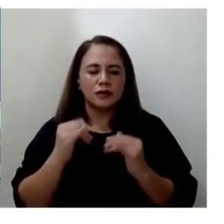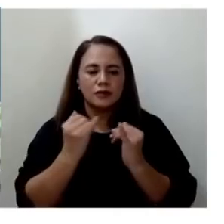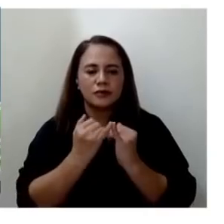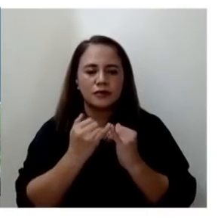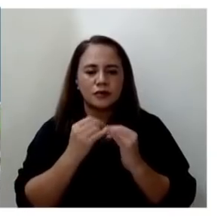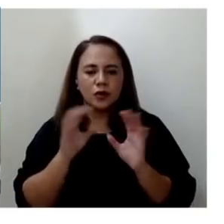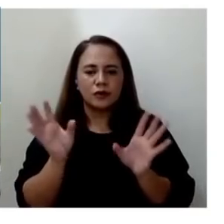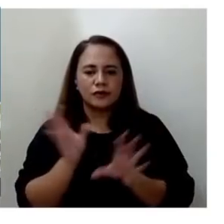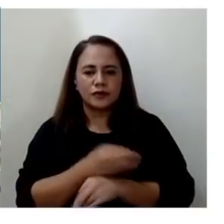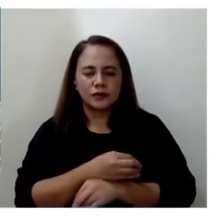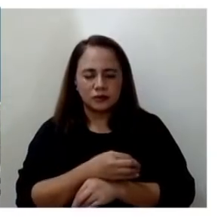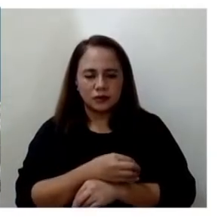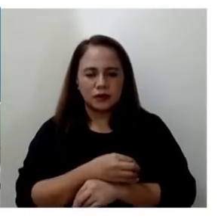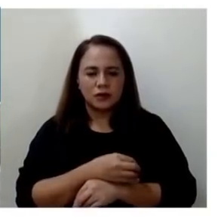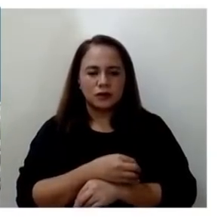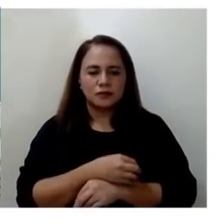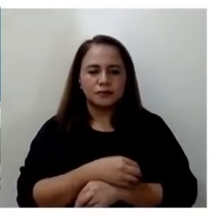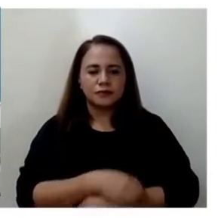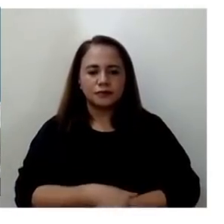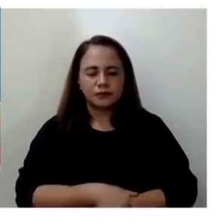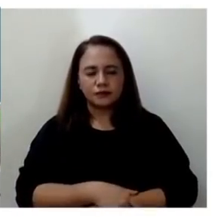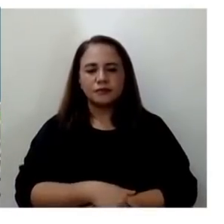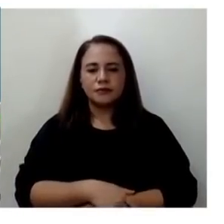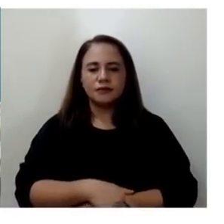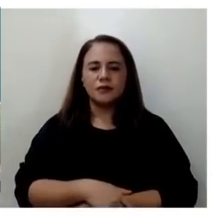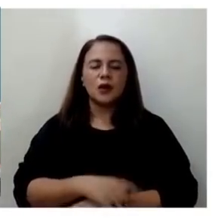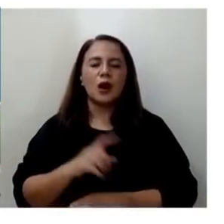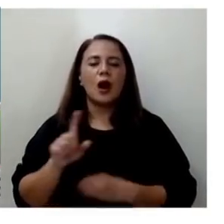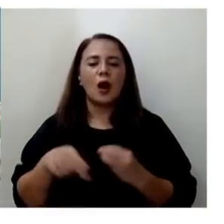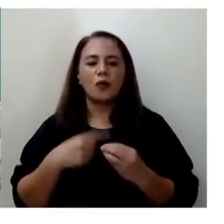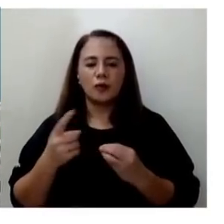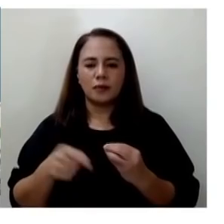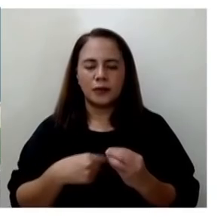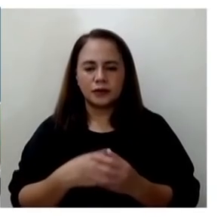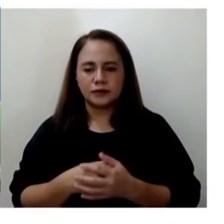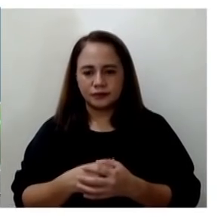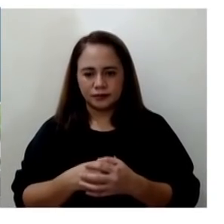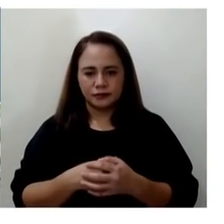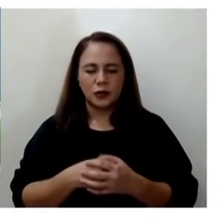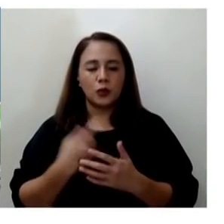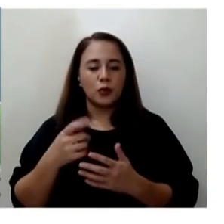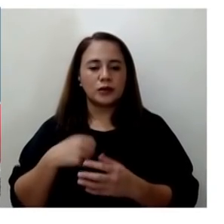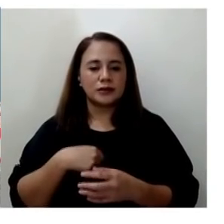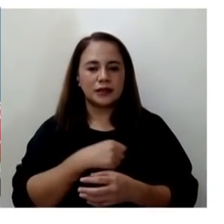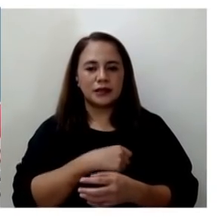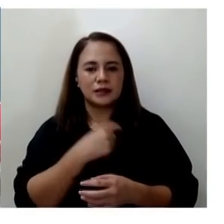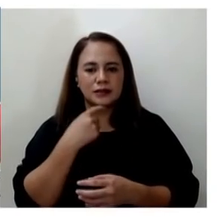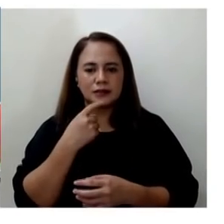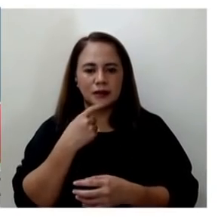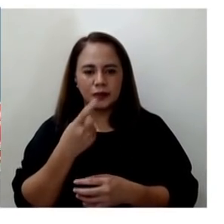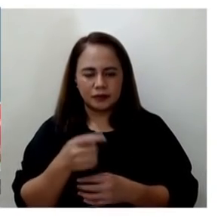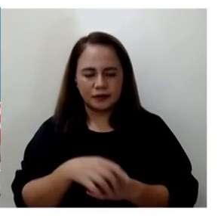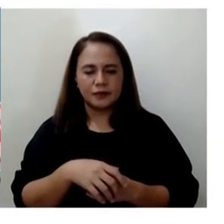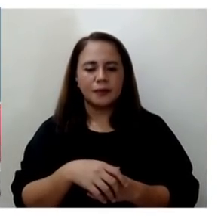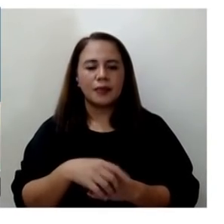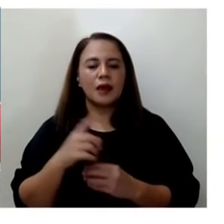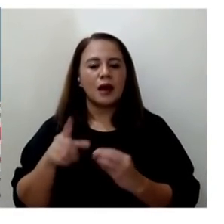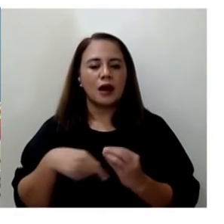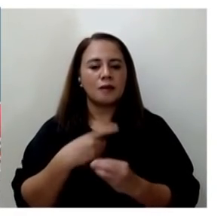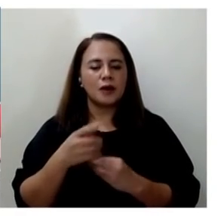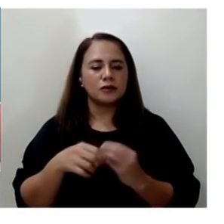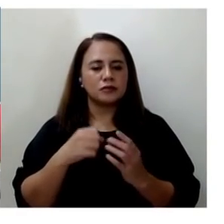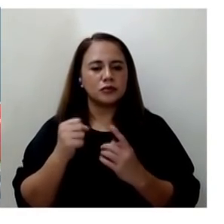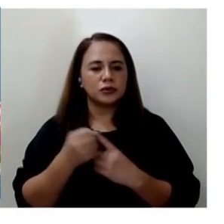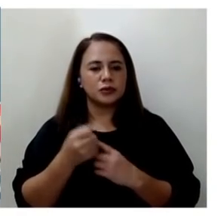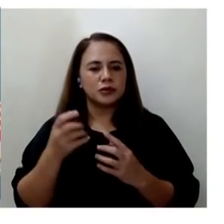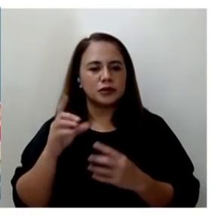office. Yun po. What about the senator was saying about cases involving